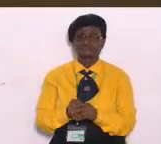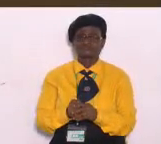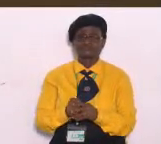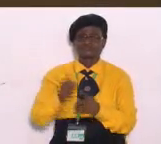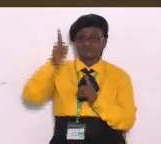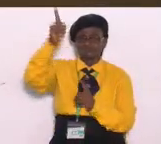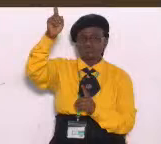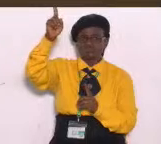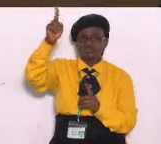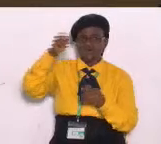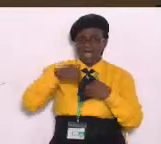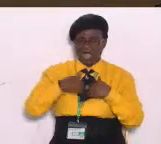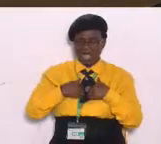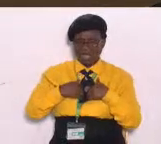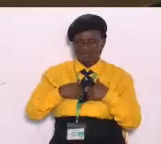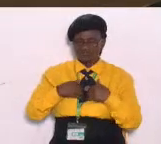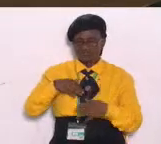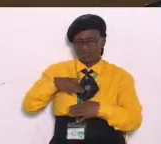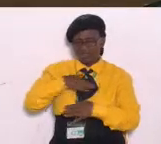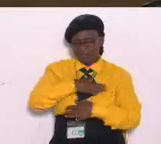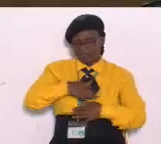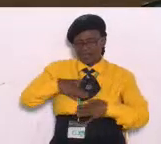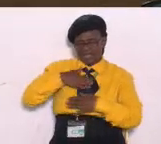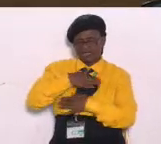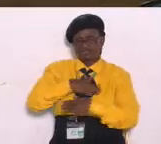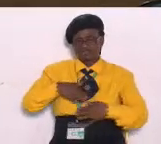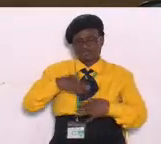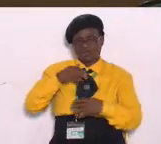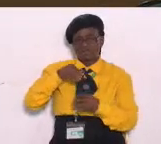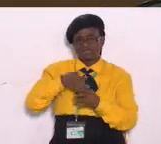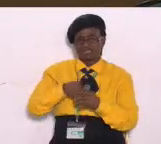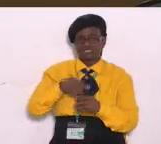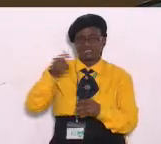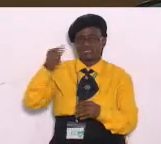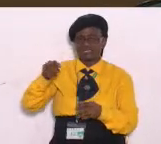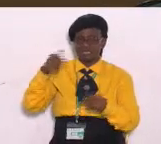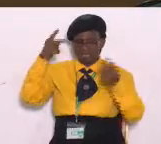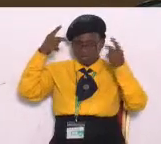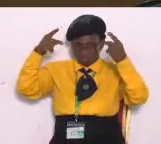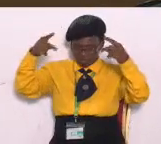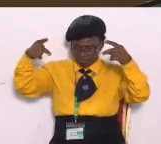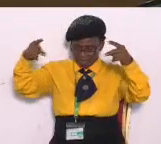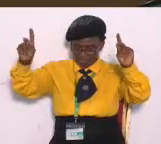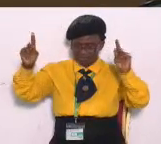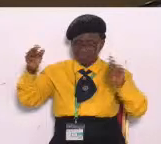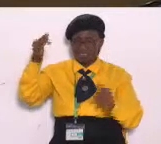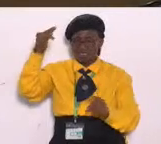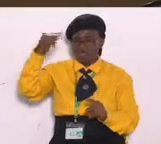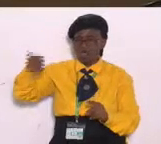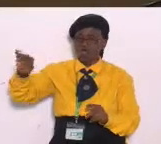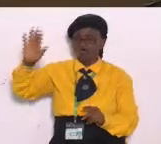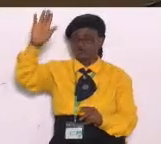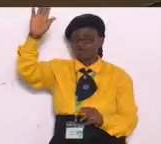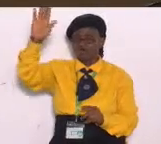You have pleasure in the prosperity of your servants.